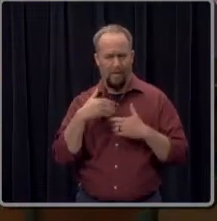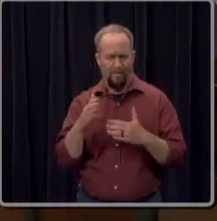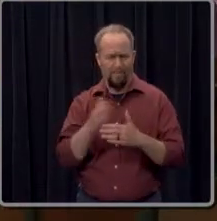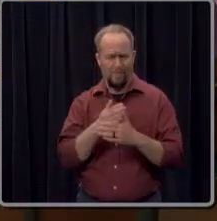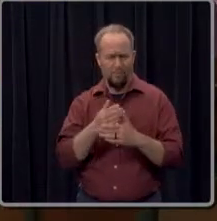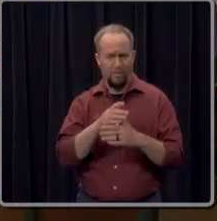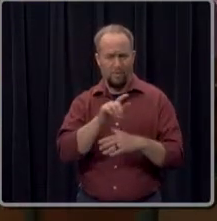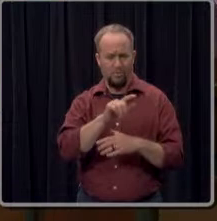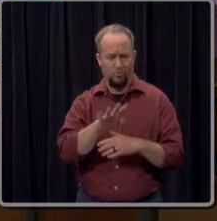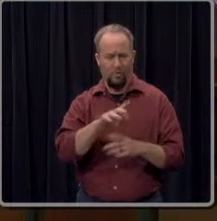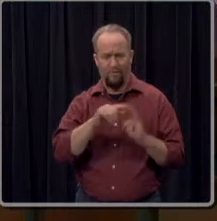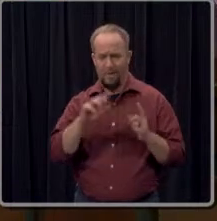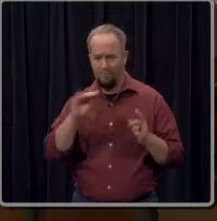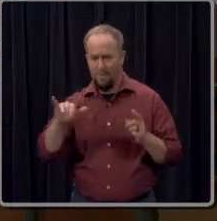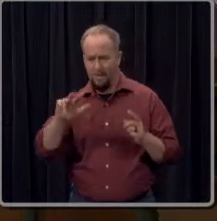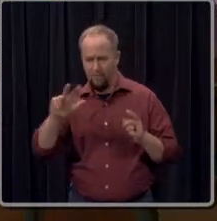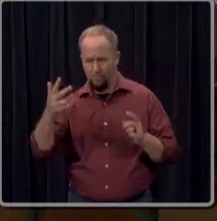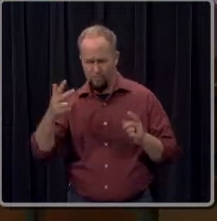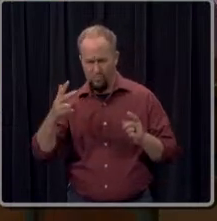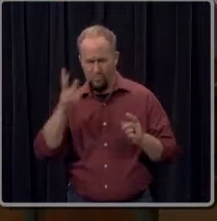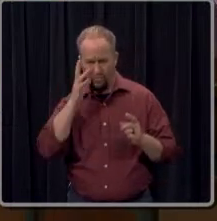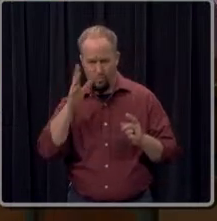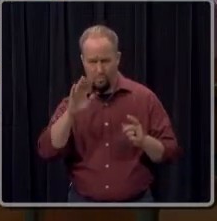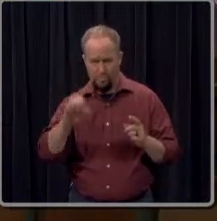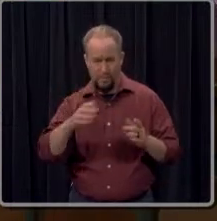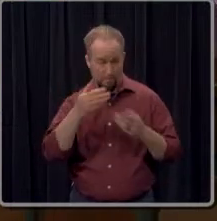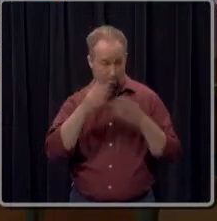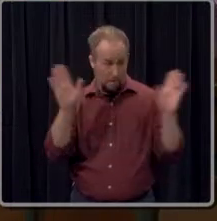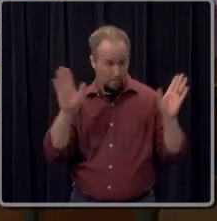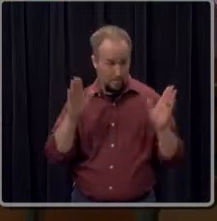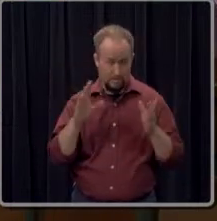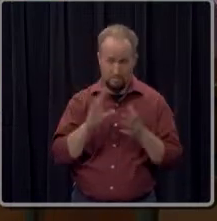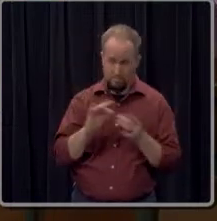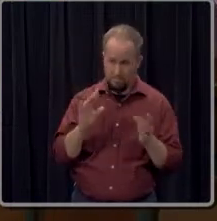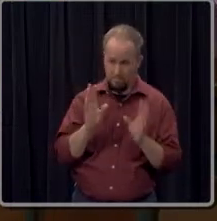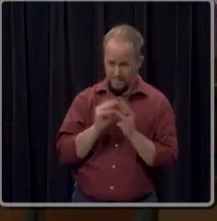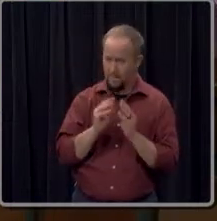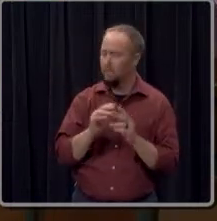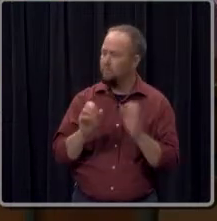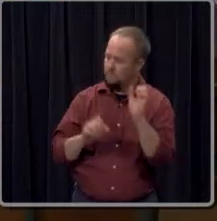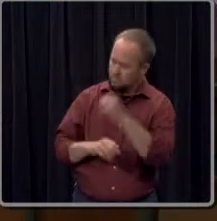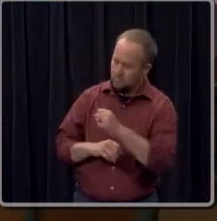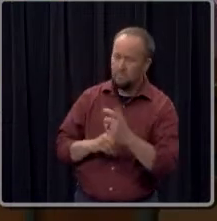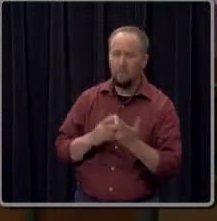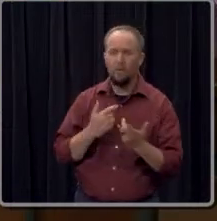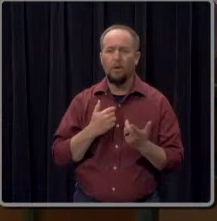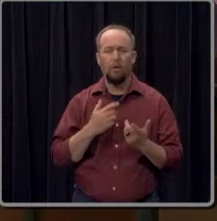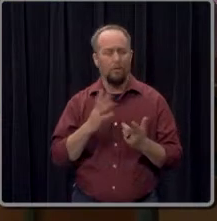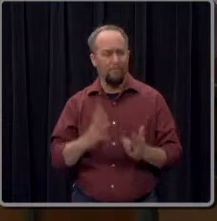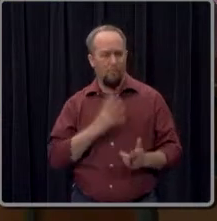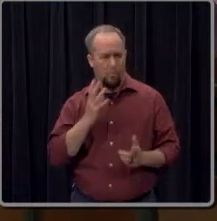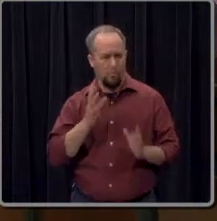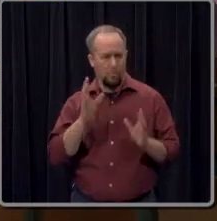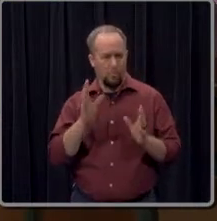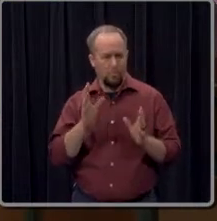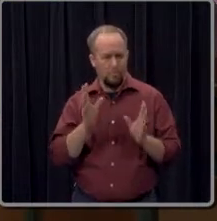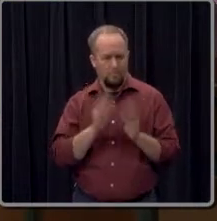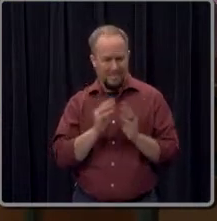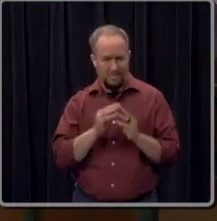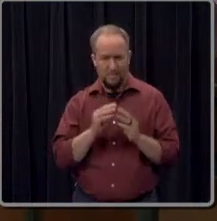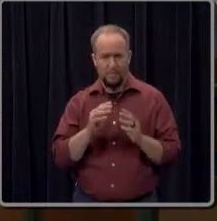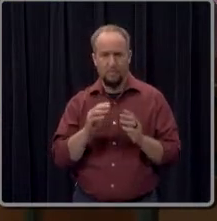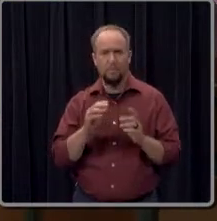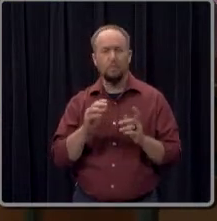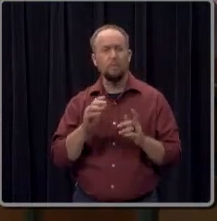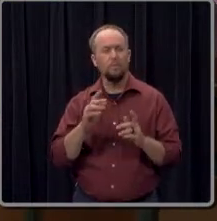the 24th and May 3rd would be a public meeting, It is, a formal meeting of the board, has to be. where